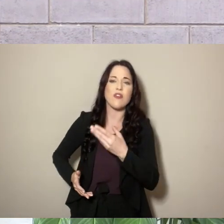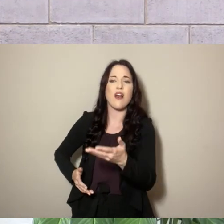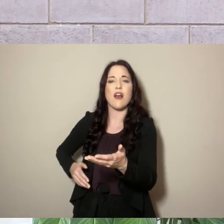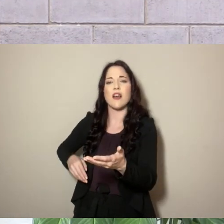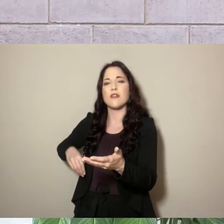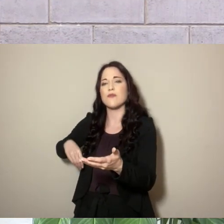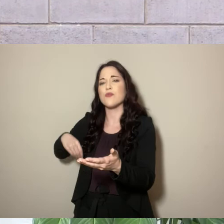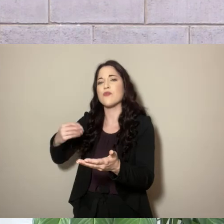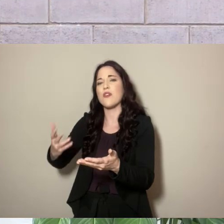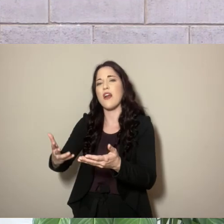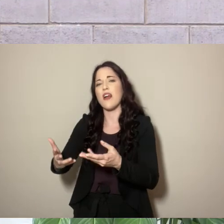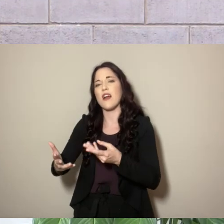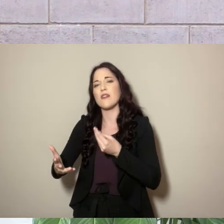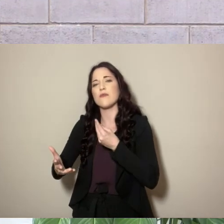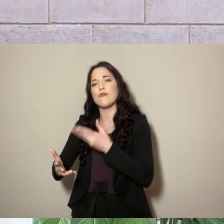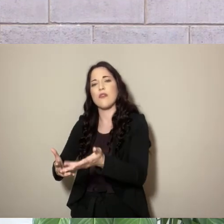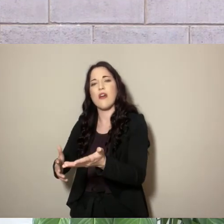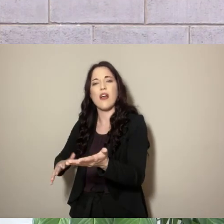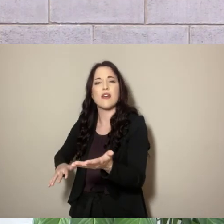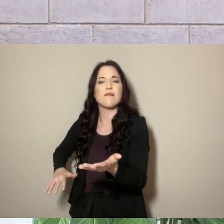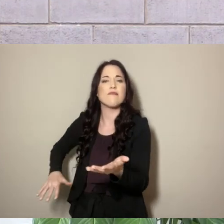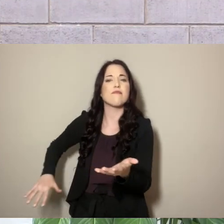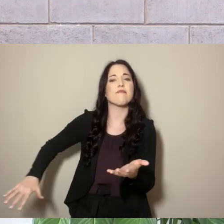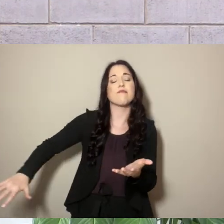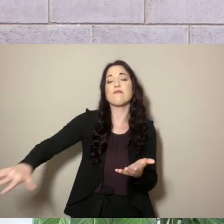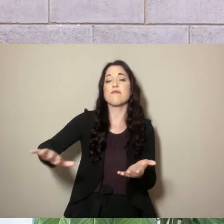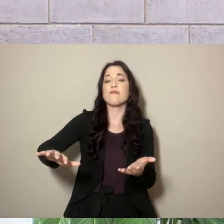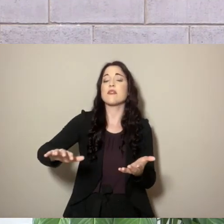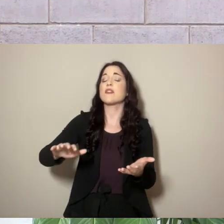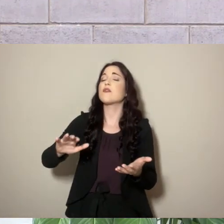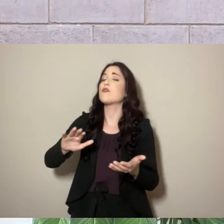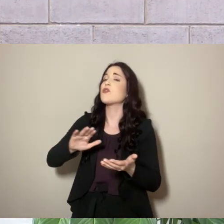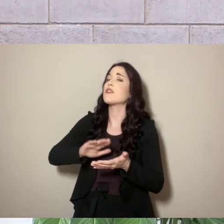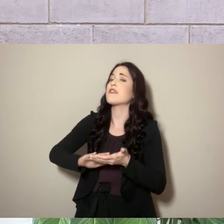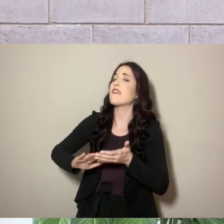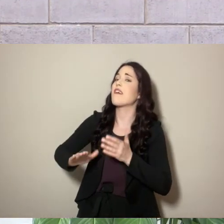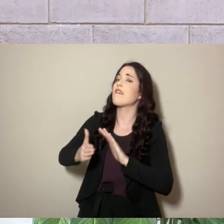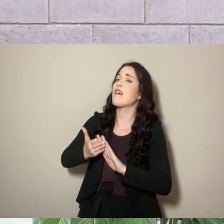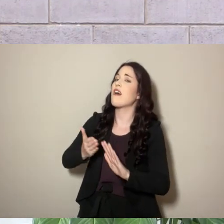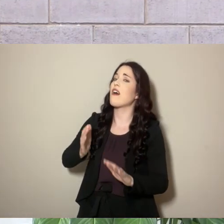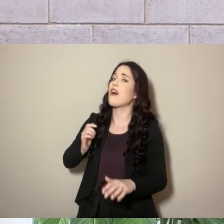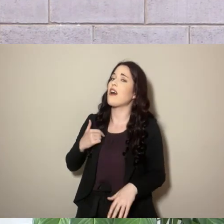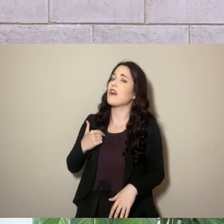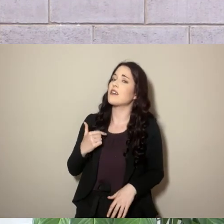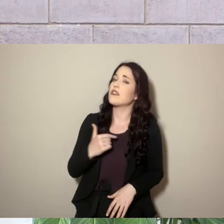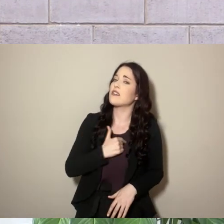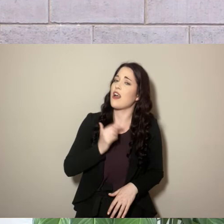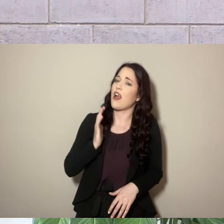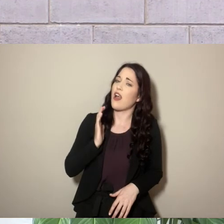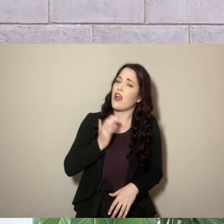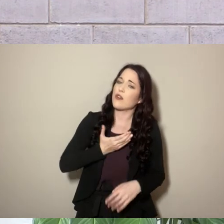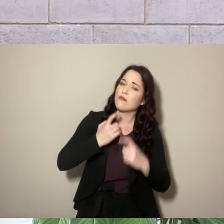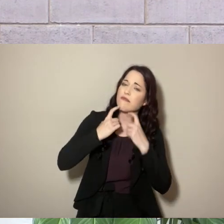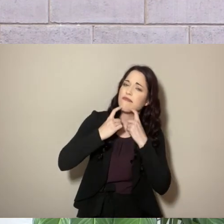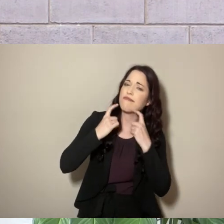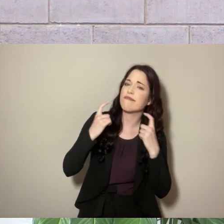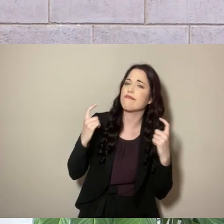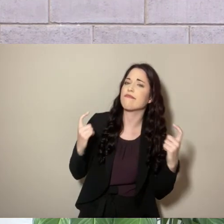daily bread, and forgive us our debts as